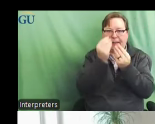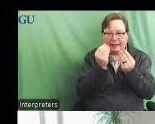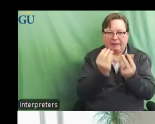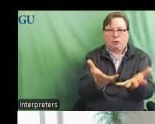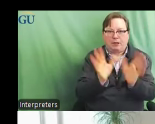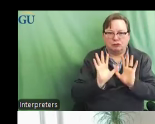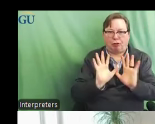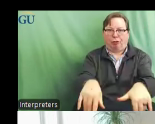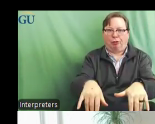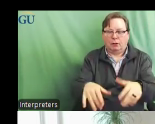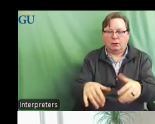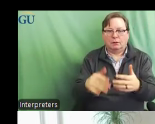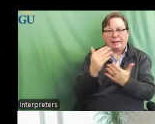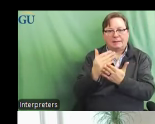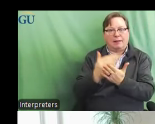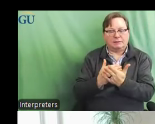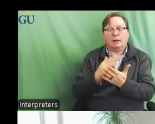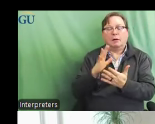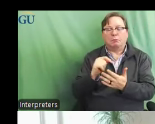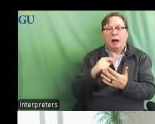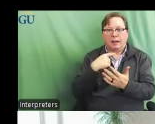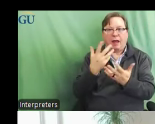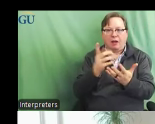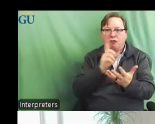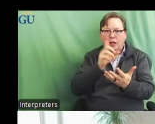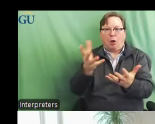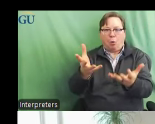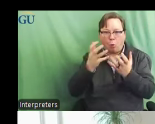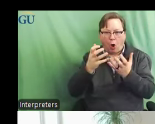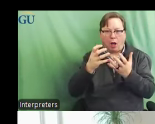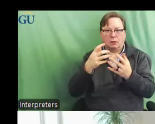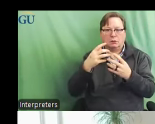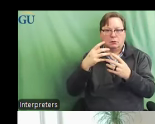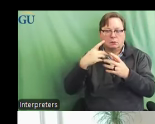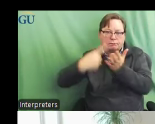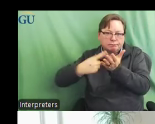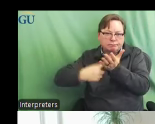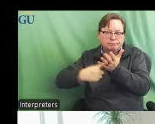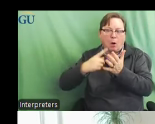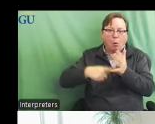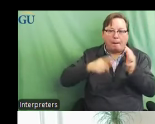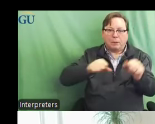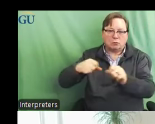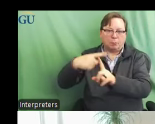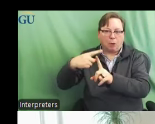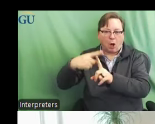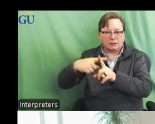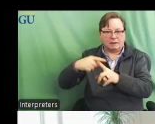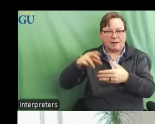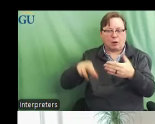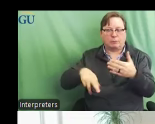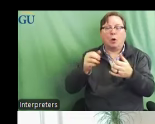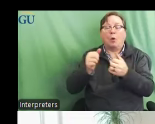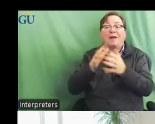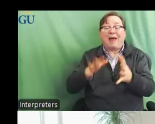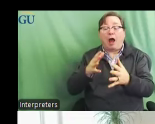a list, but also what are the positive outcomes, without going into that bias part where we're